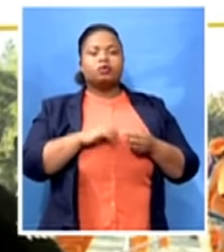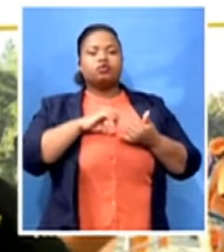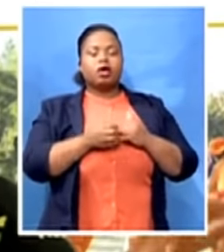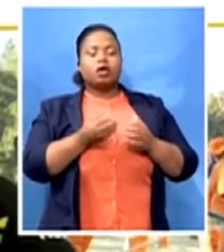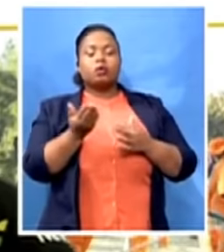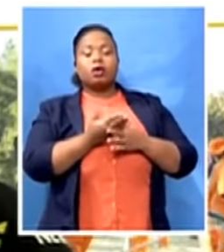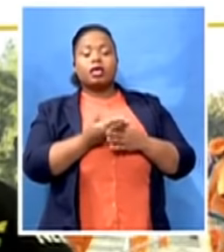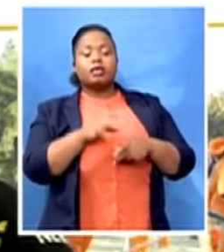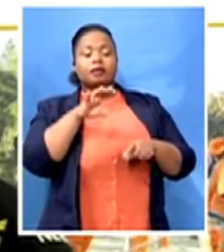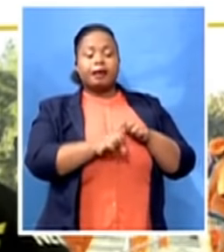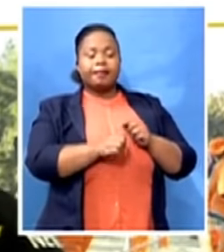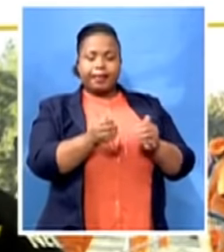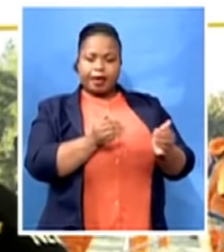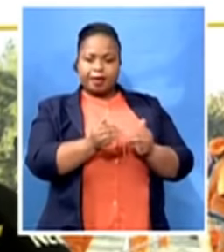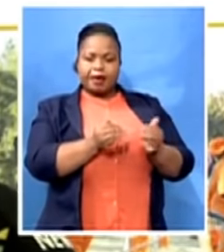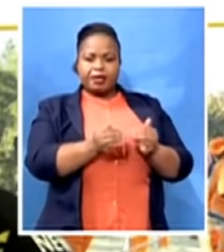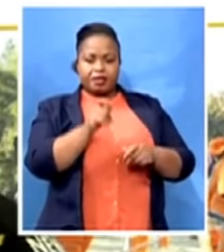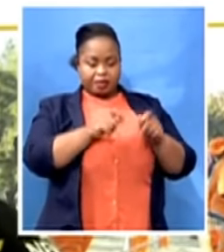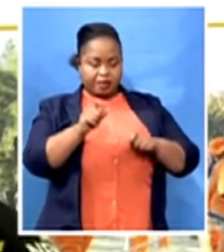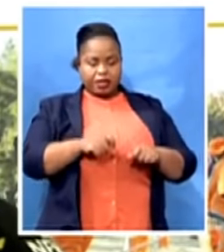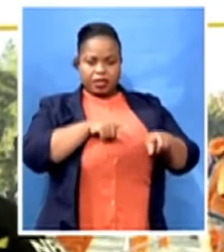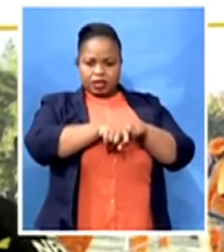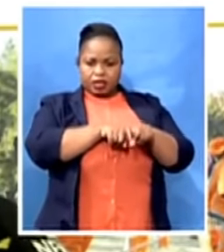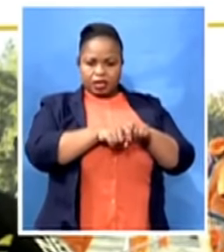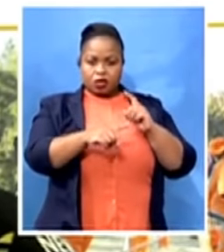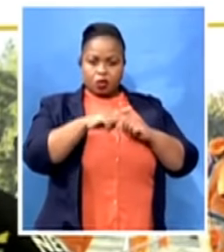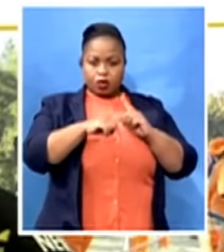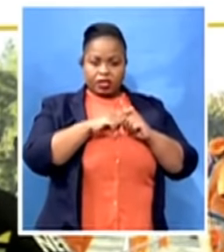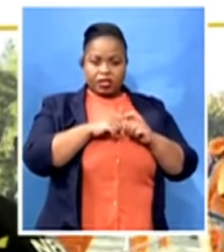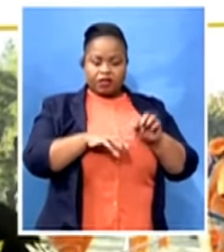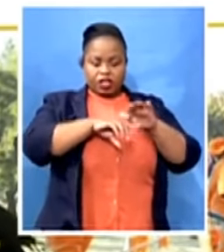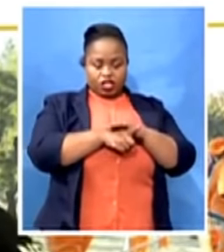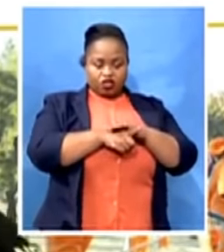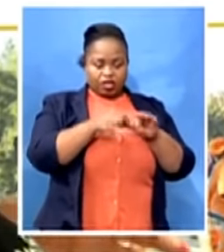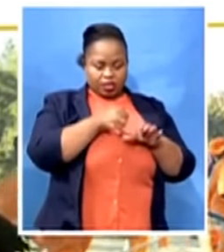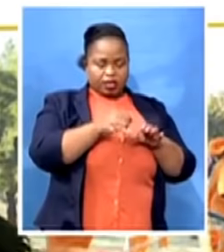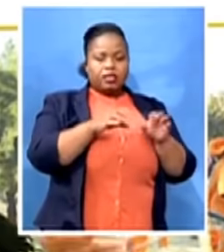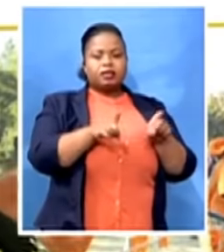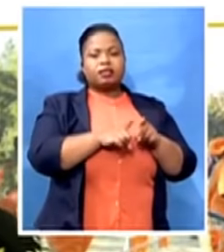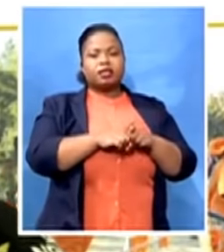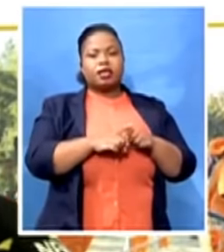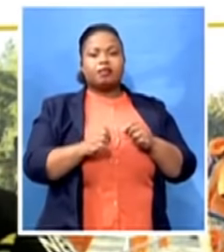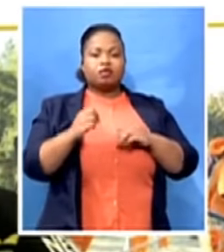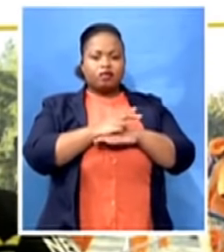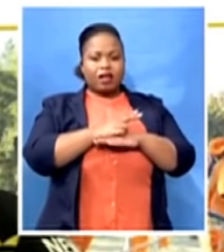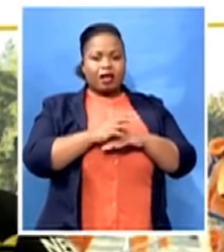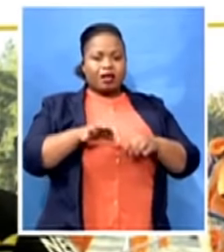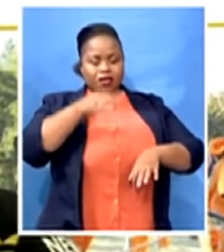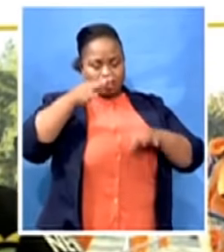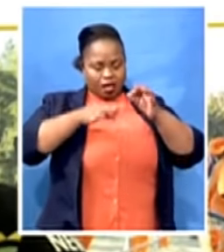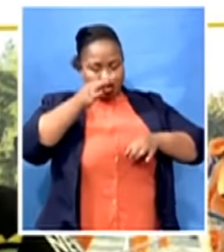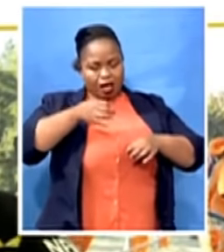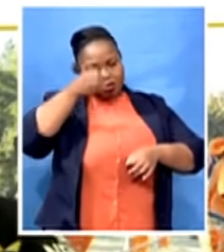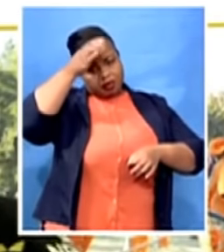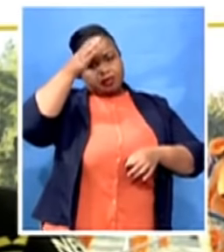positive in all the districts. The epidemiologist would also help us how to manage these cases. And why are we saying we're not going to take the ball away